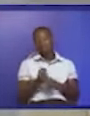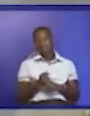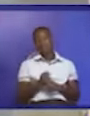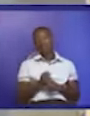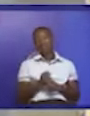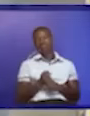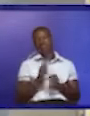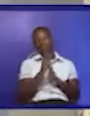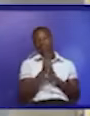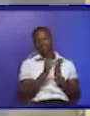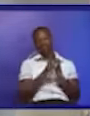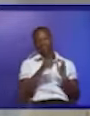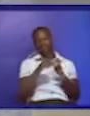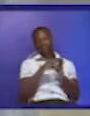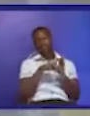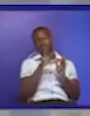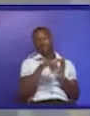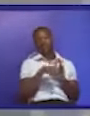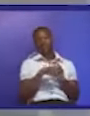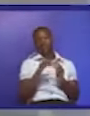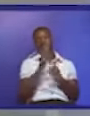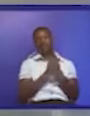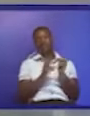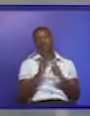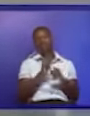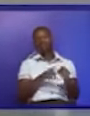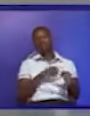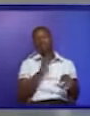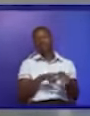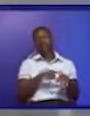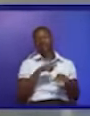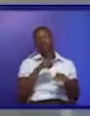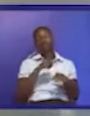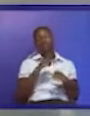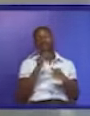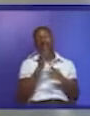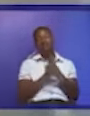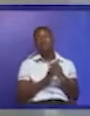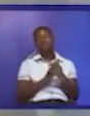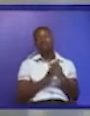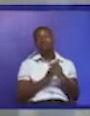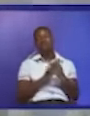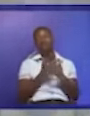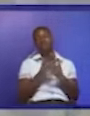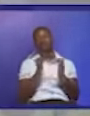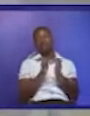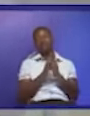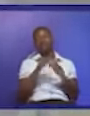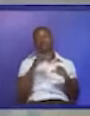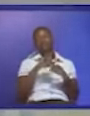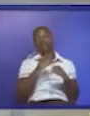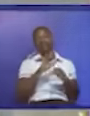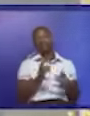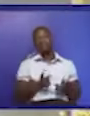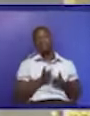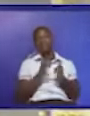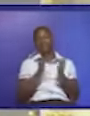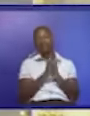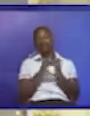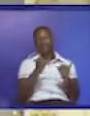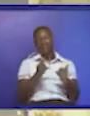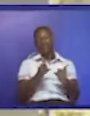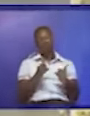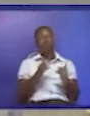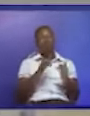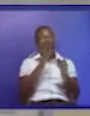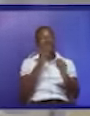There are things that are long overdue over my life and your life. Long overdue. It's time to bring them to bear.